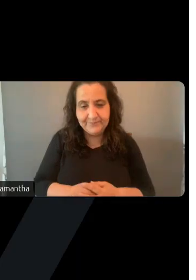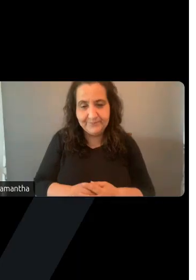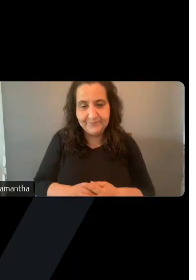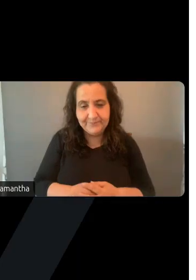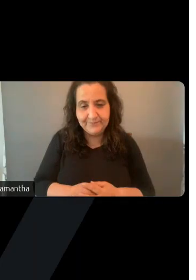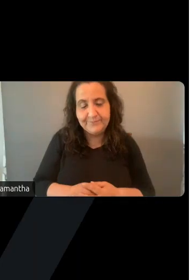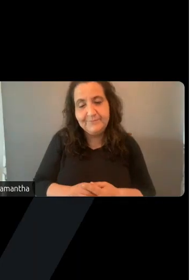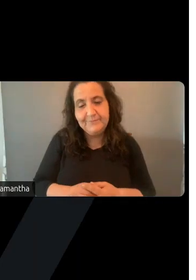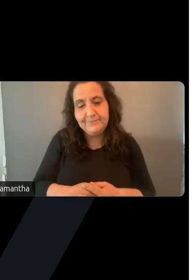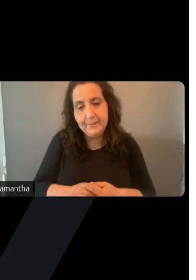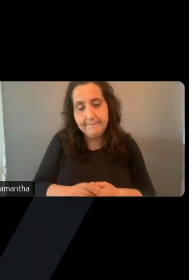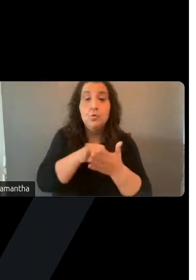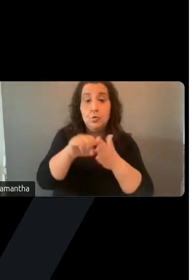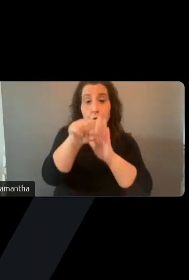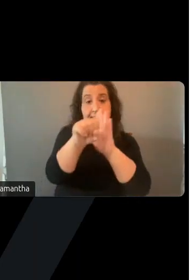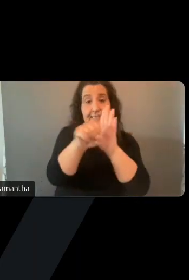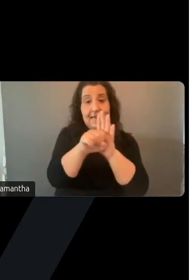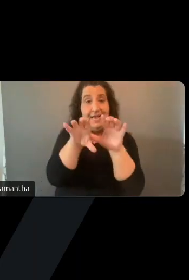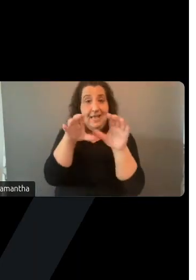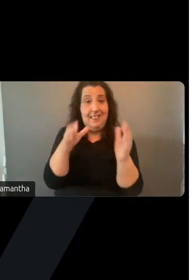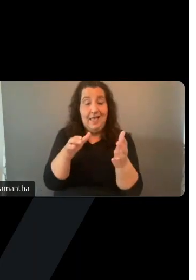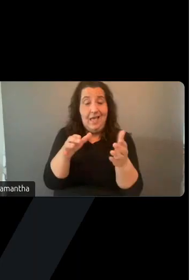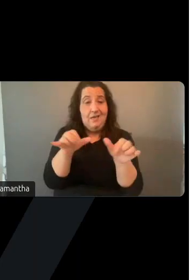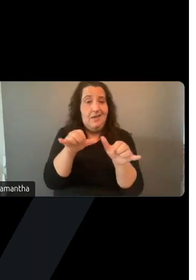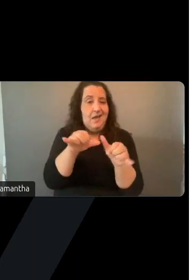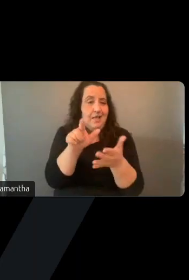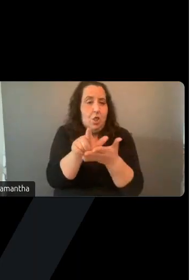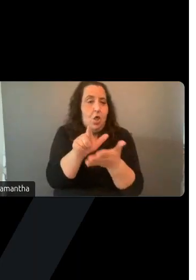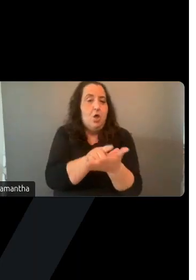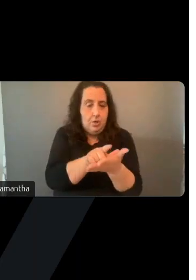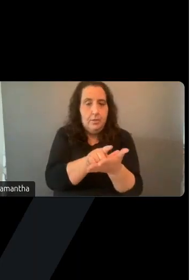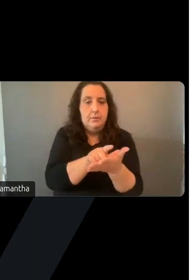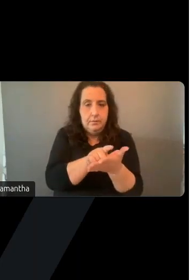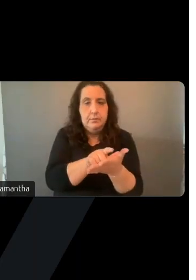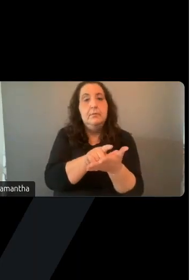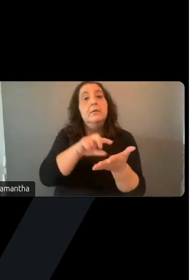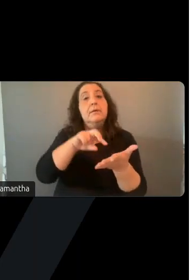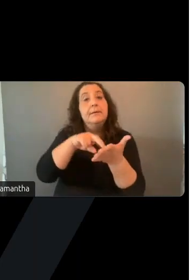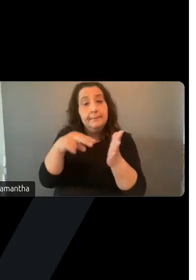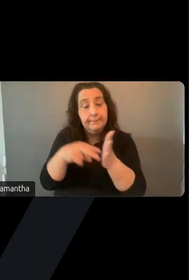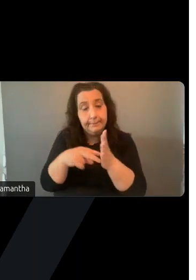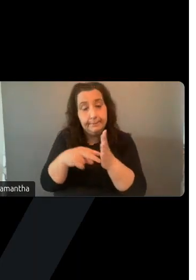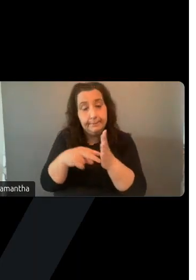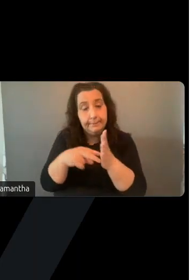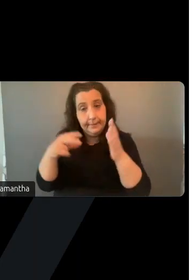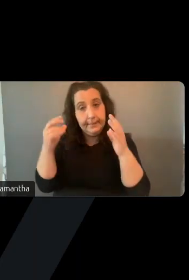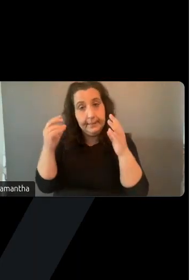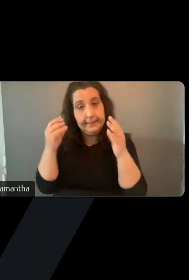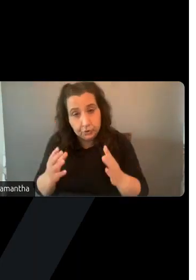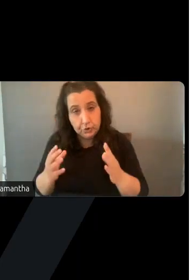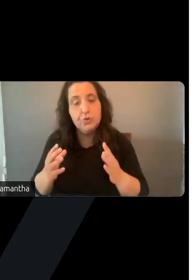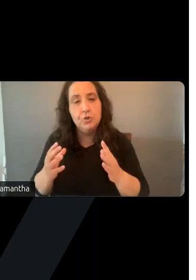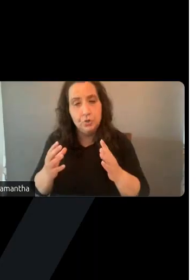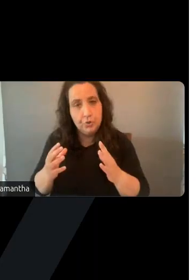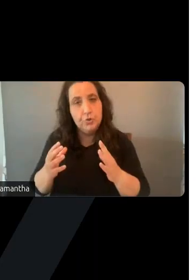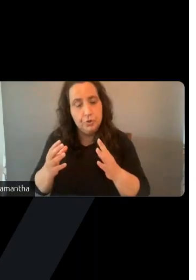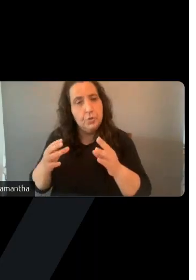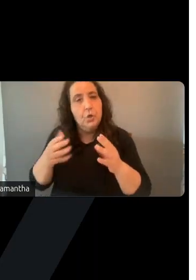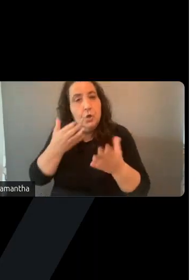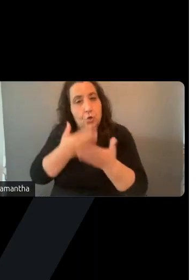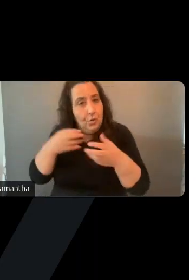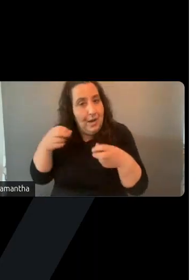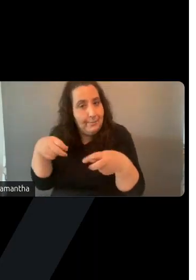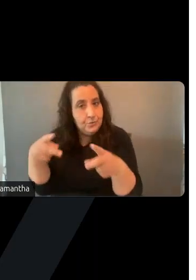So, the New York State class size law means opportunities for educators in New York City is only growing. We're